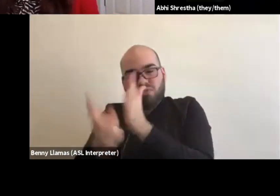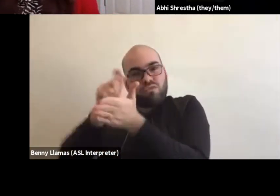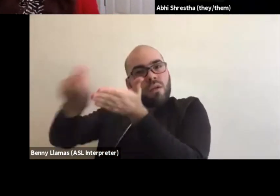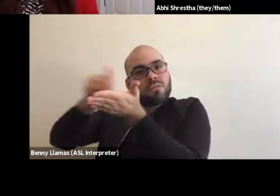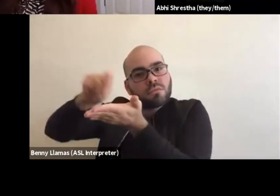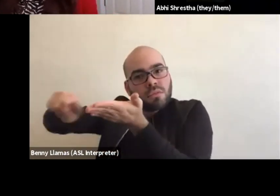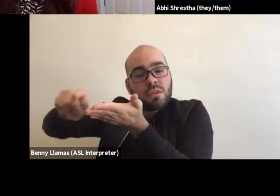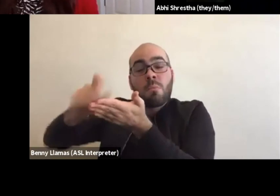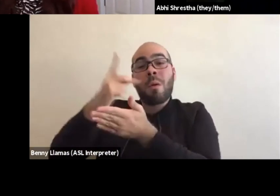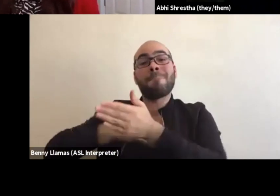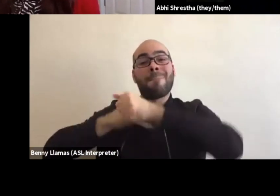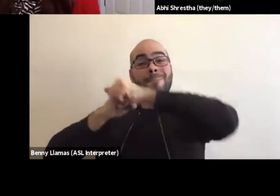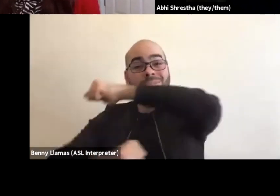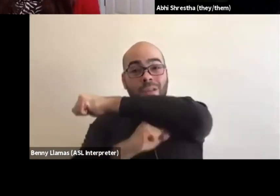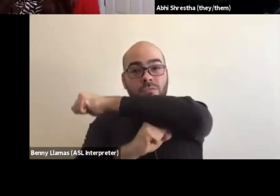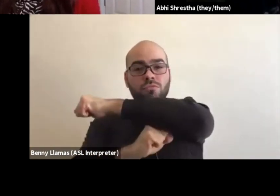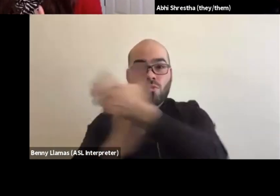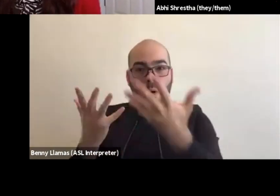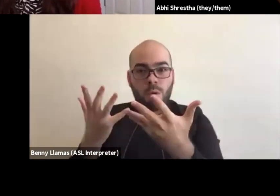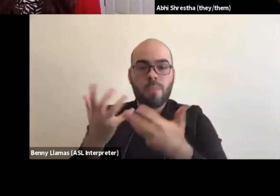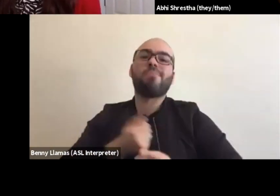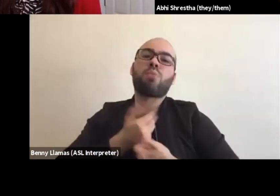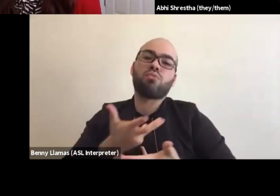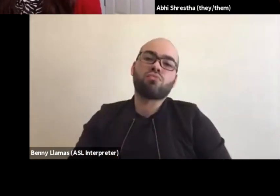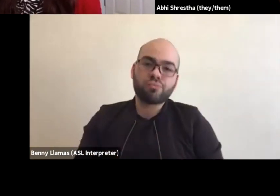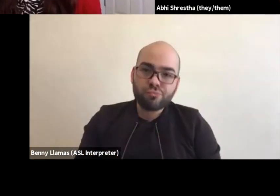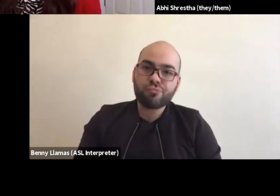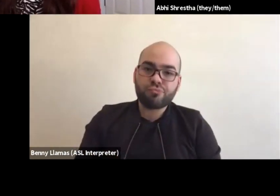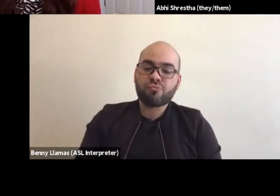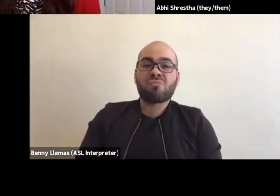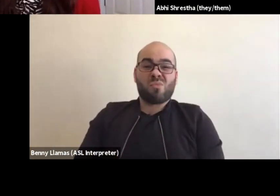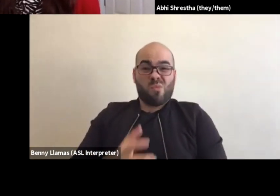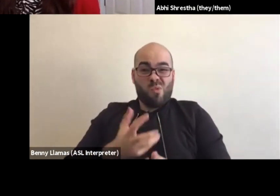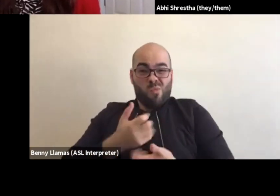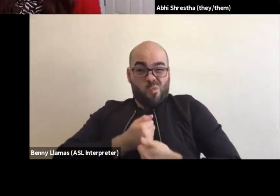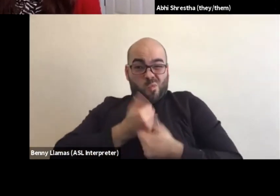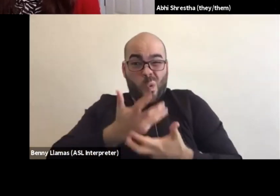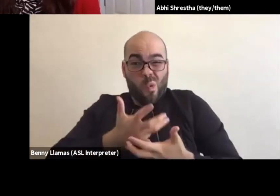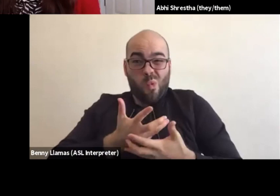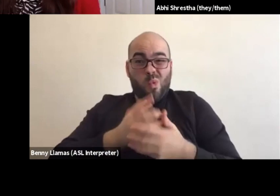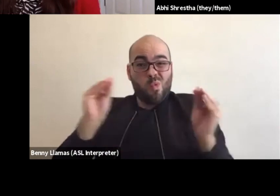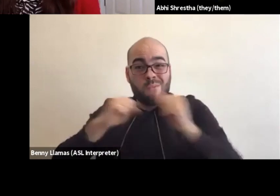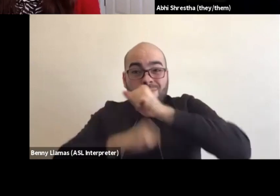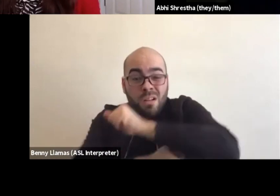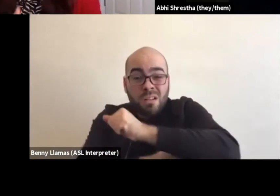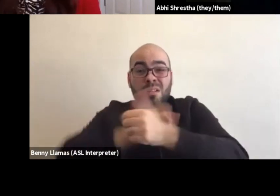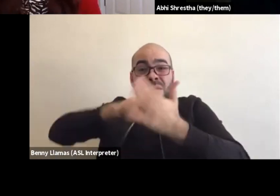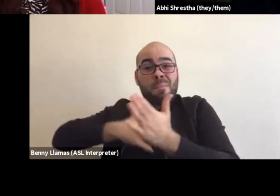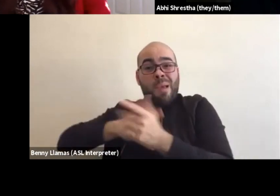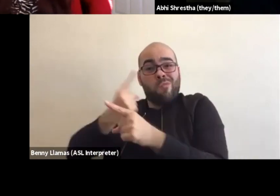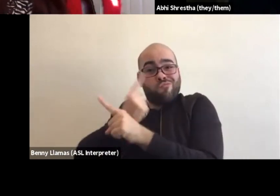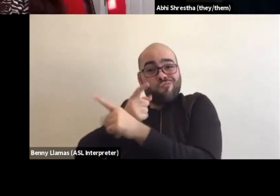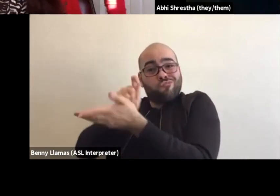basis of all my writing. Without poetry, I don't think my prose would be as sharp